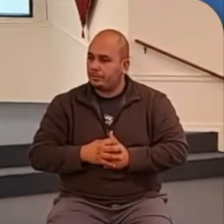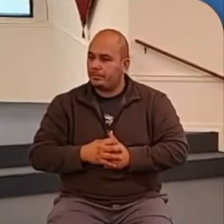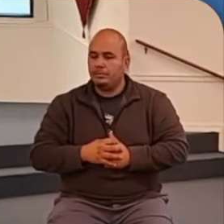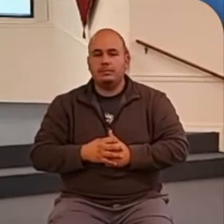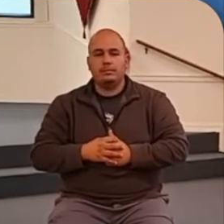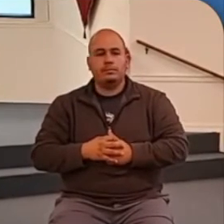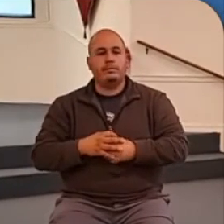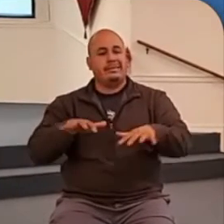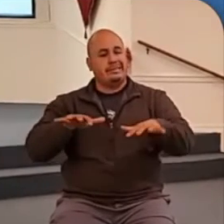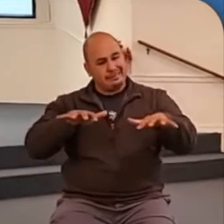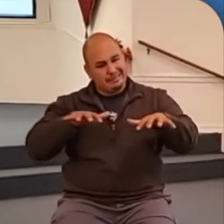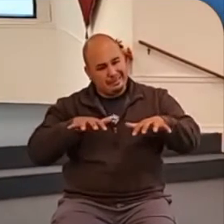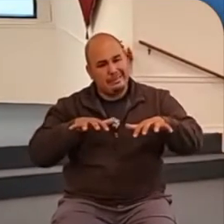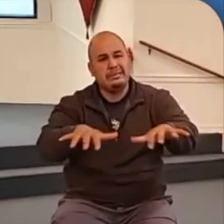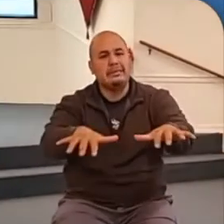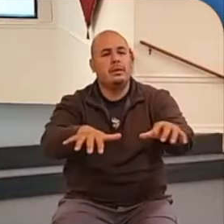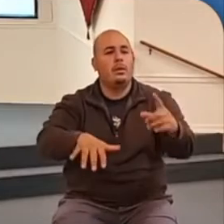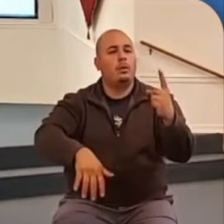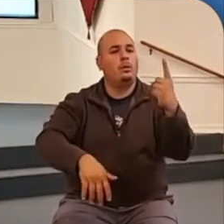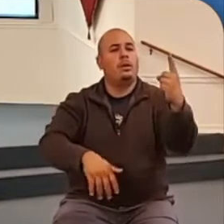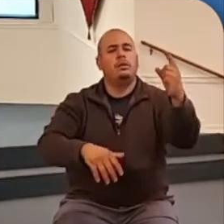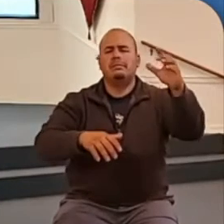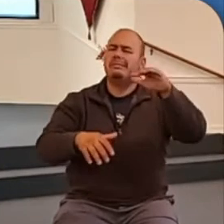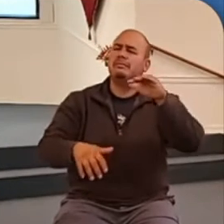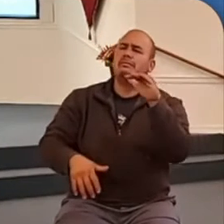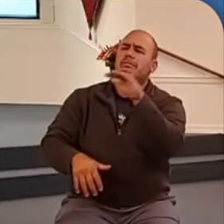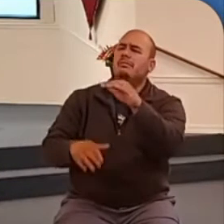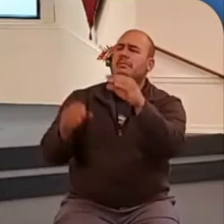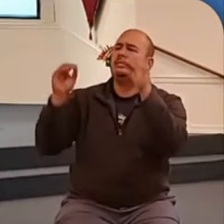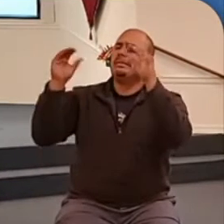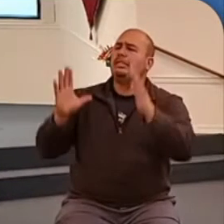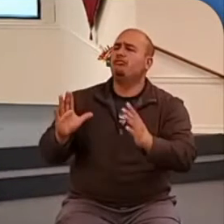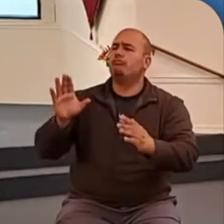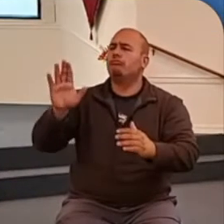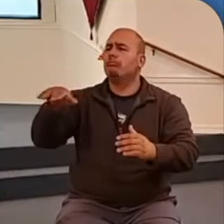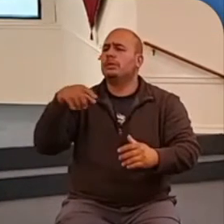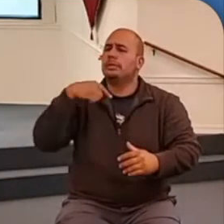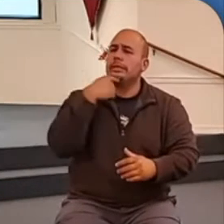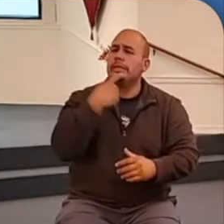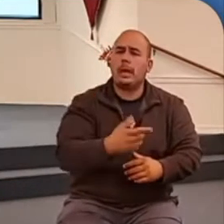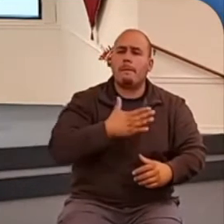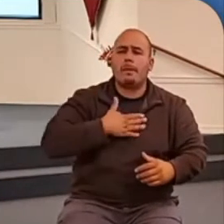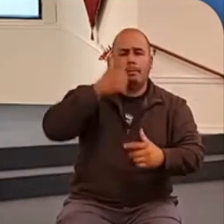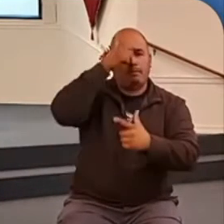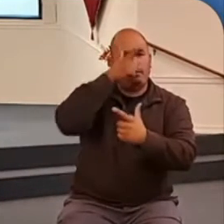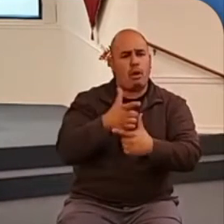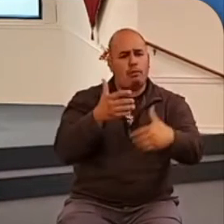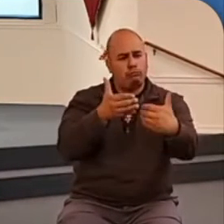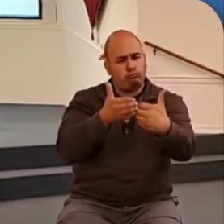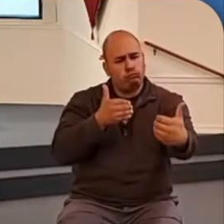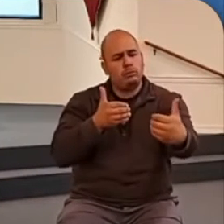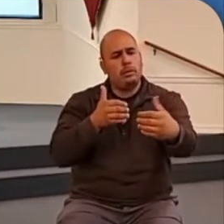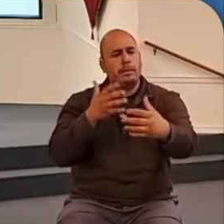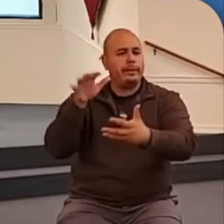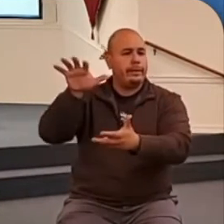Someone in the crowd said to him, Teacher, tell my brother to divide the inheritance with me.